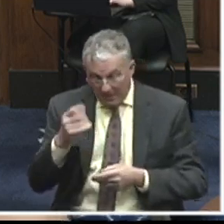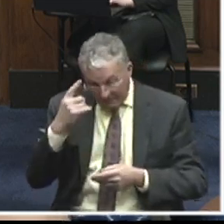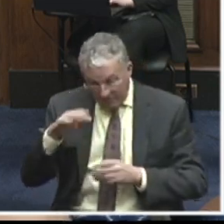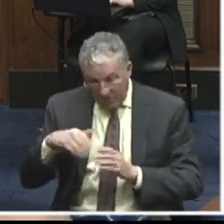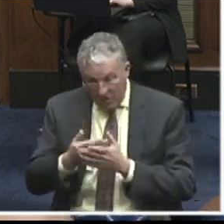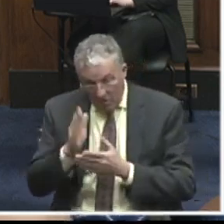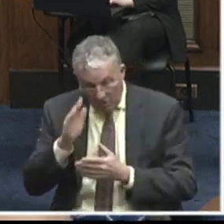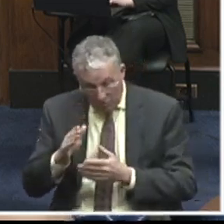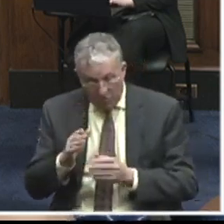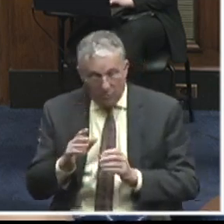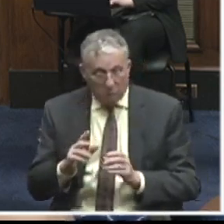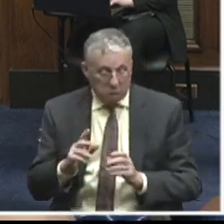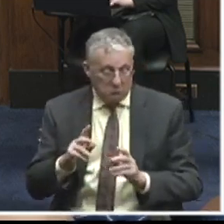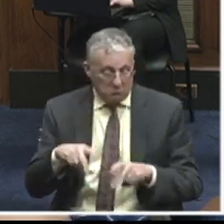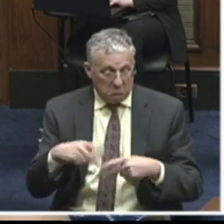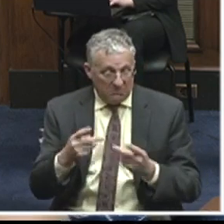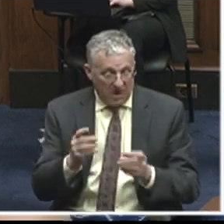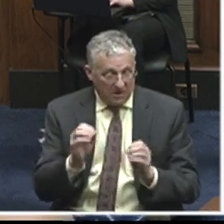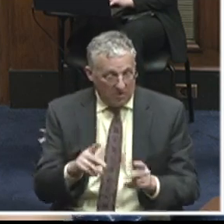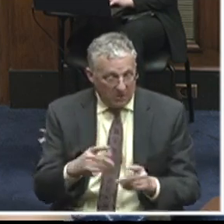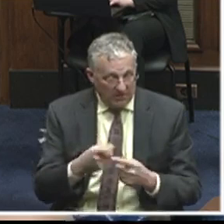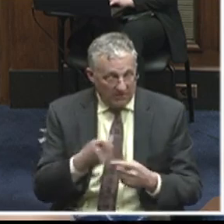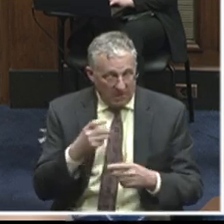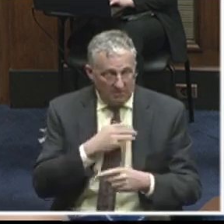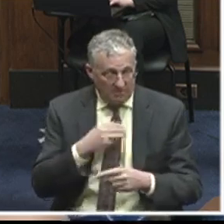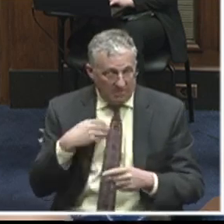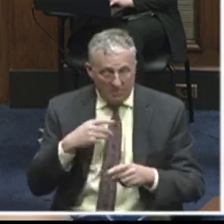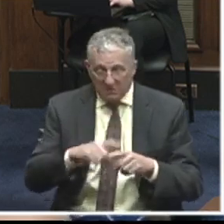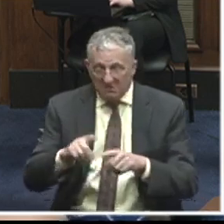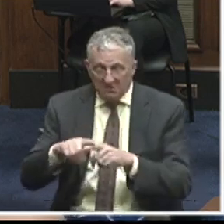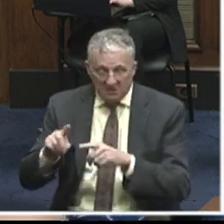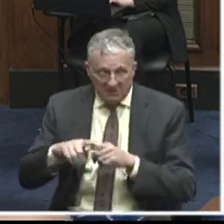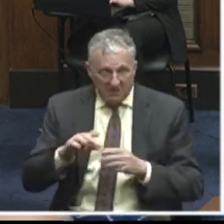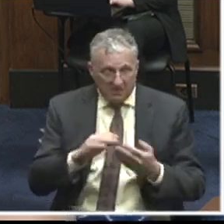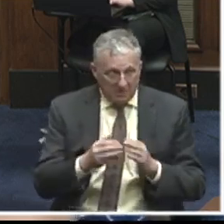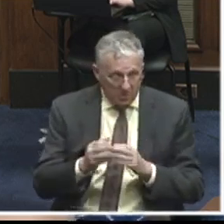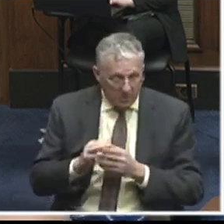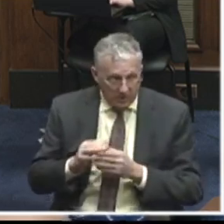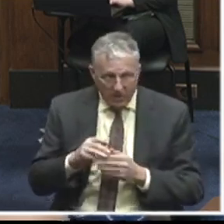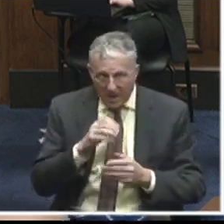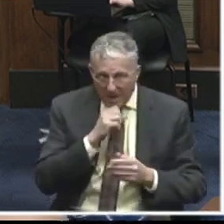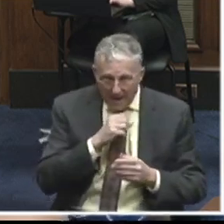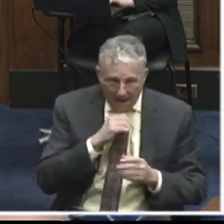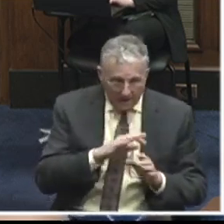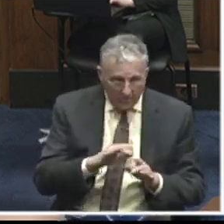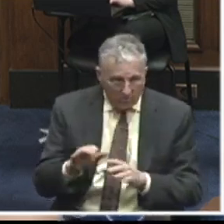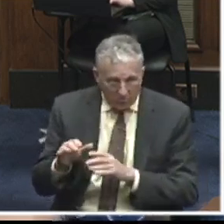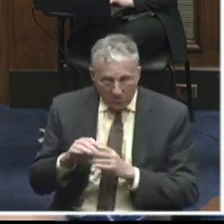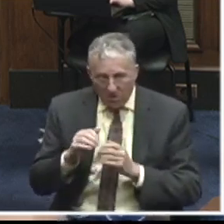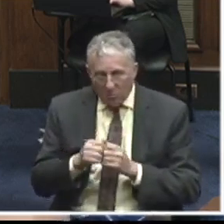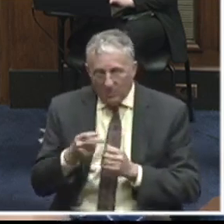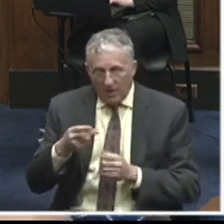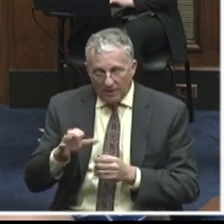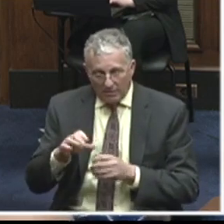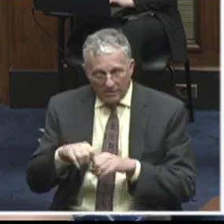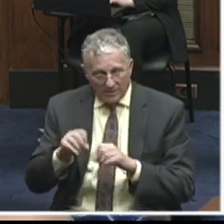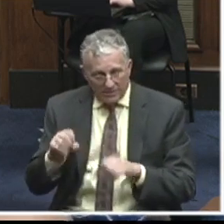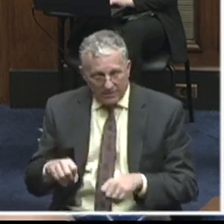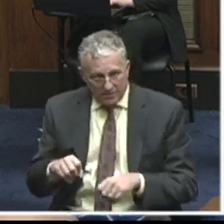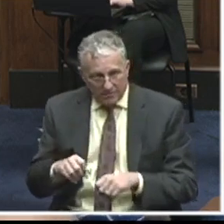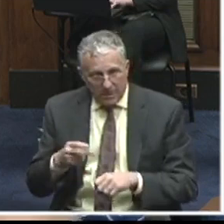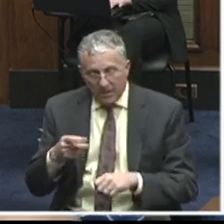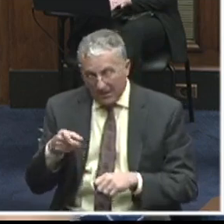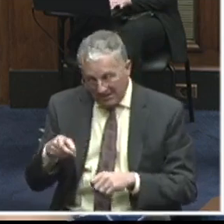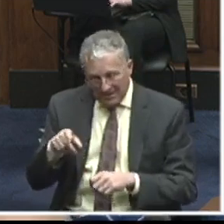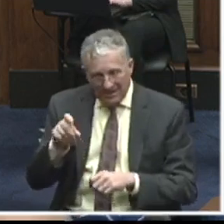an opportunities for members from stigmatized communities to engage and access with the healthcare system. And the healthcare system also